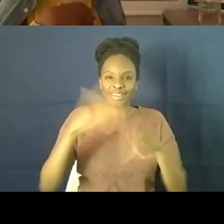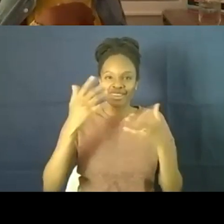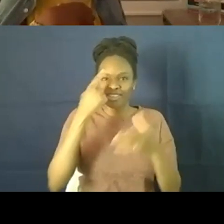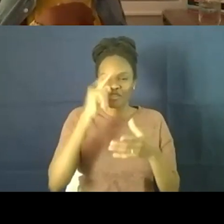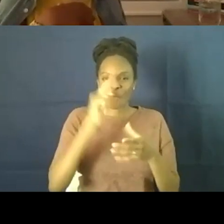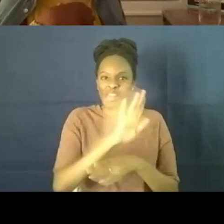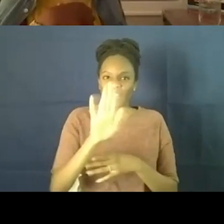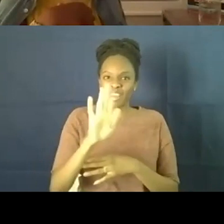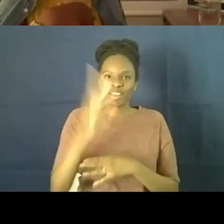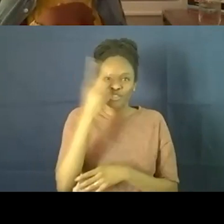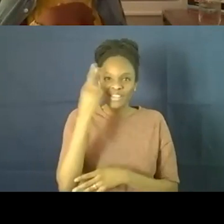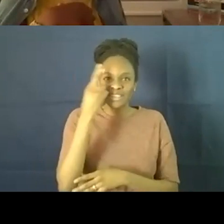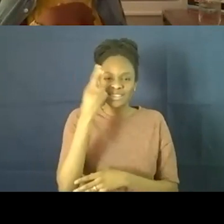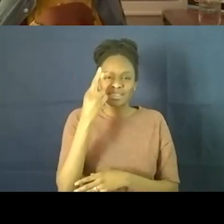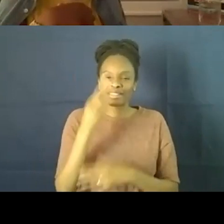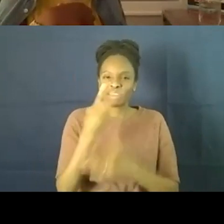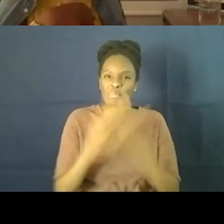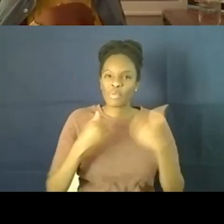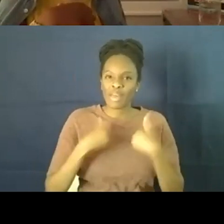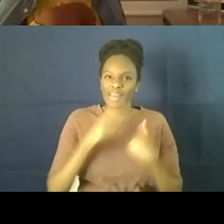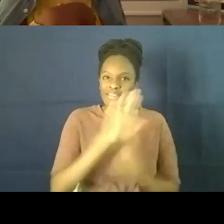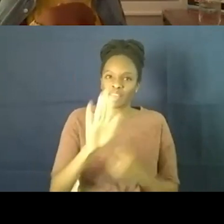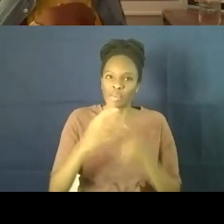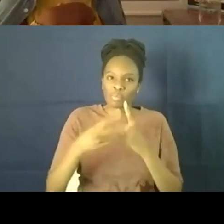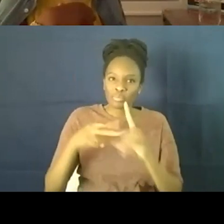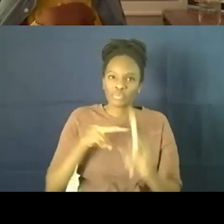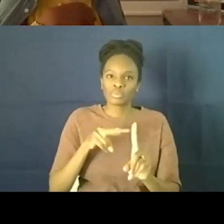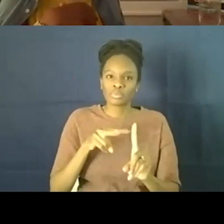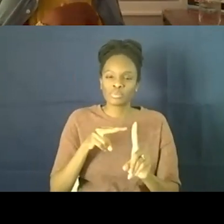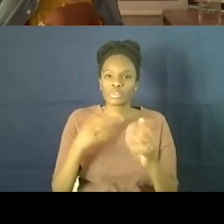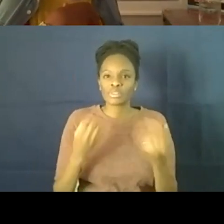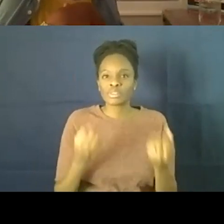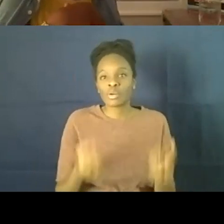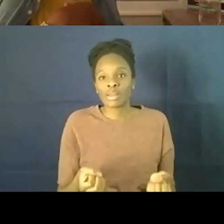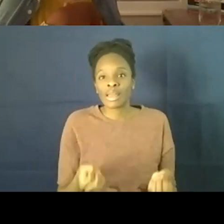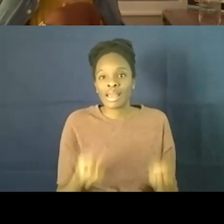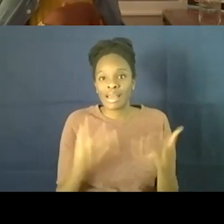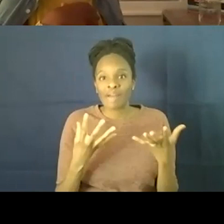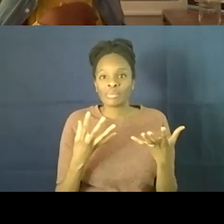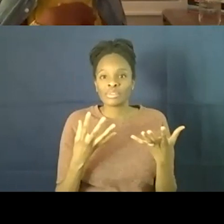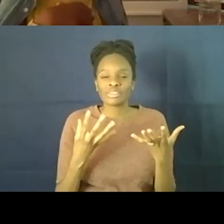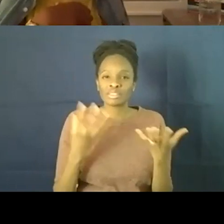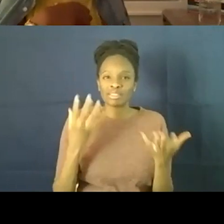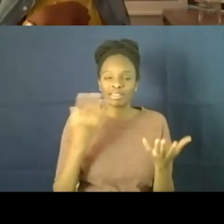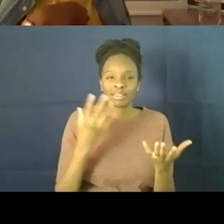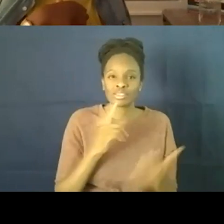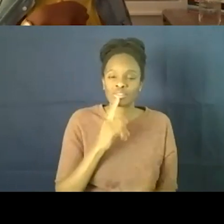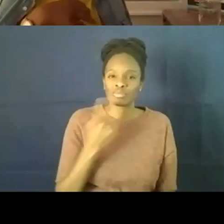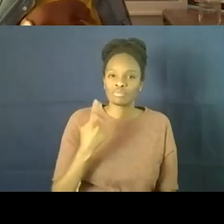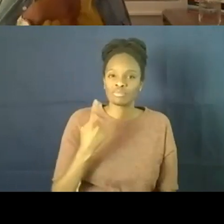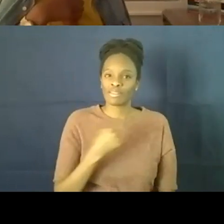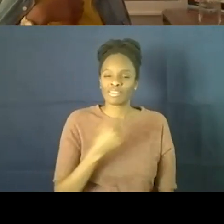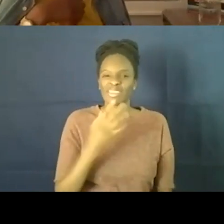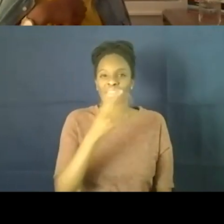like, how much of what our argument is posturing, and how much of it is us getting legitimate stuff off our chest. And I thought it was a